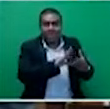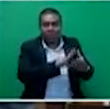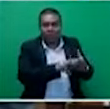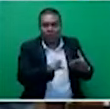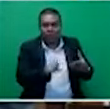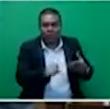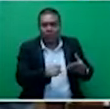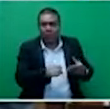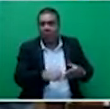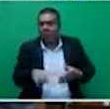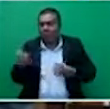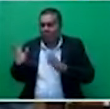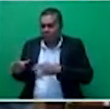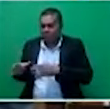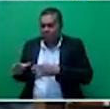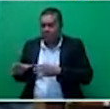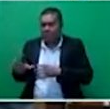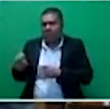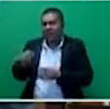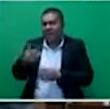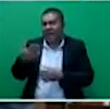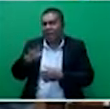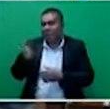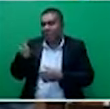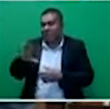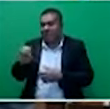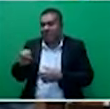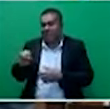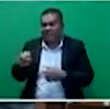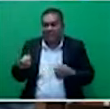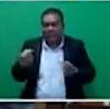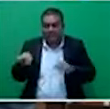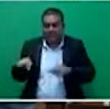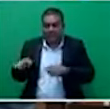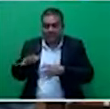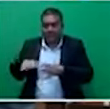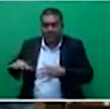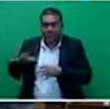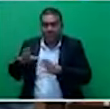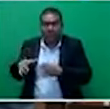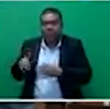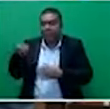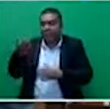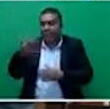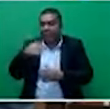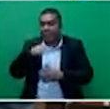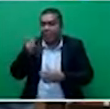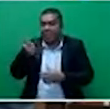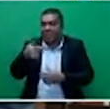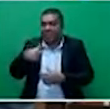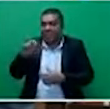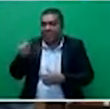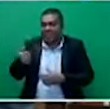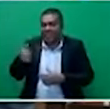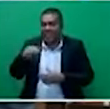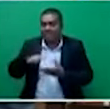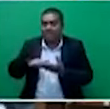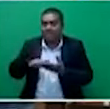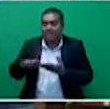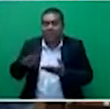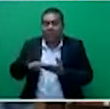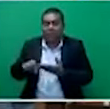US $976 billion. Country B, in this case, Mr. Speaker, sir, which is $976 billion, has